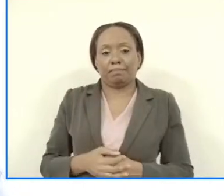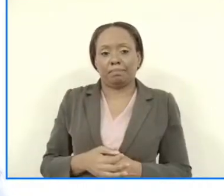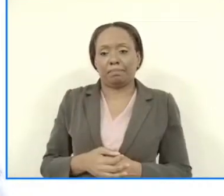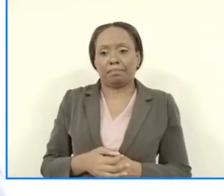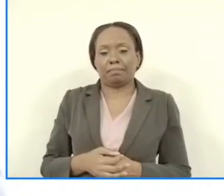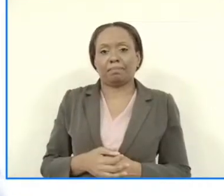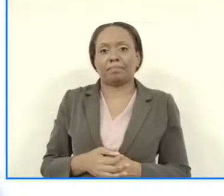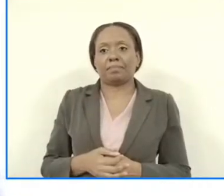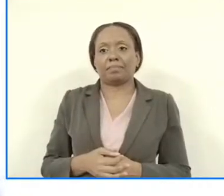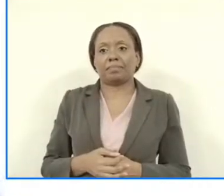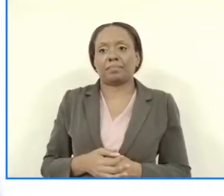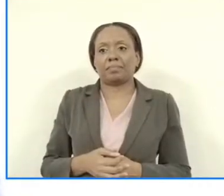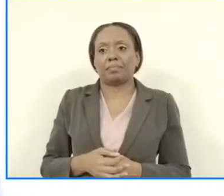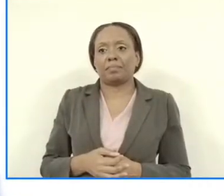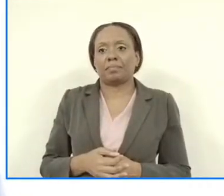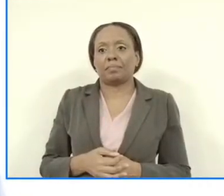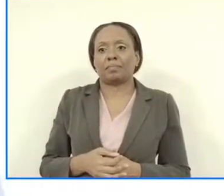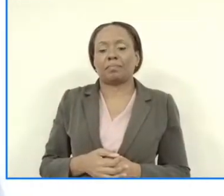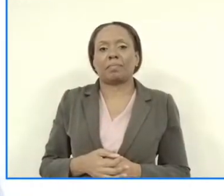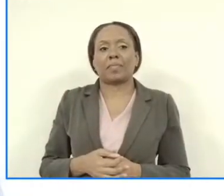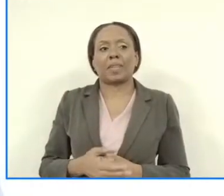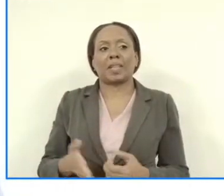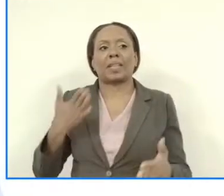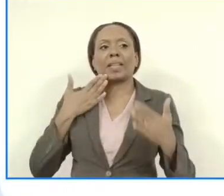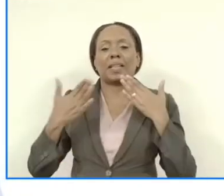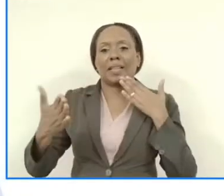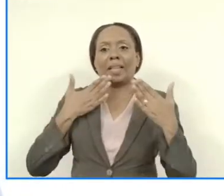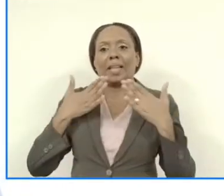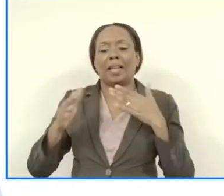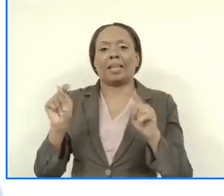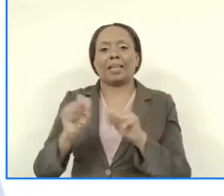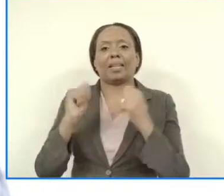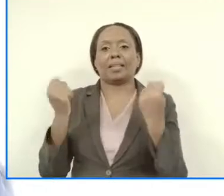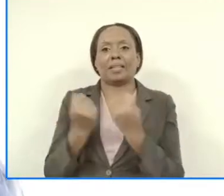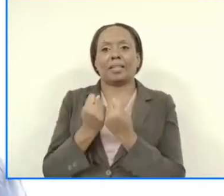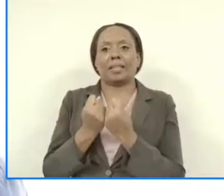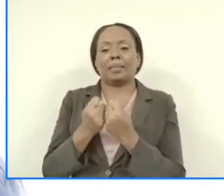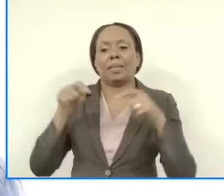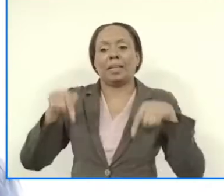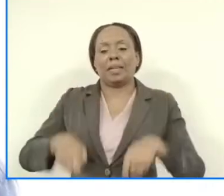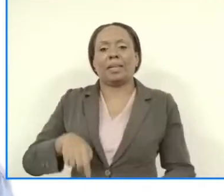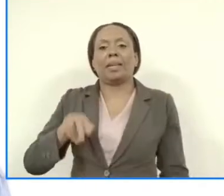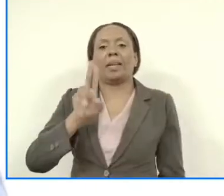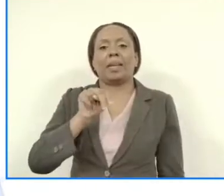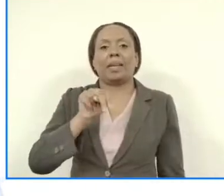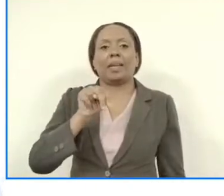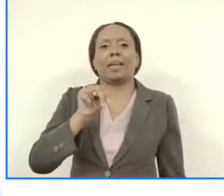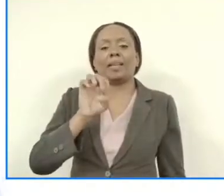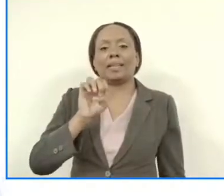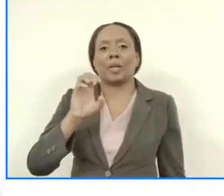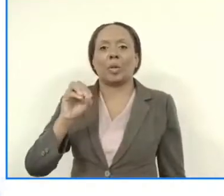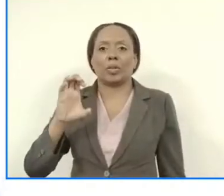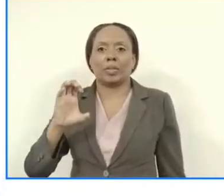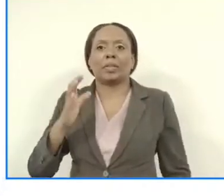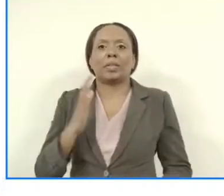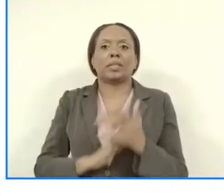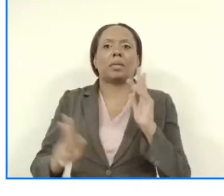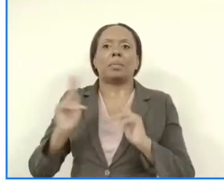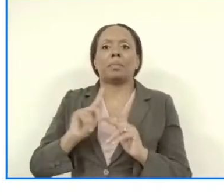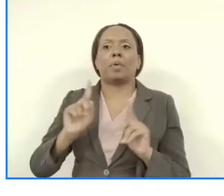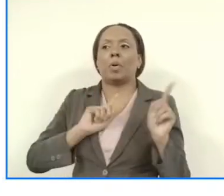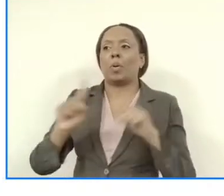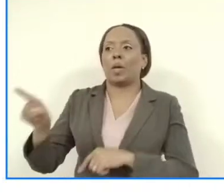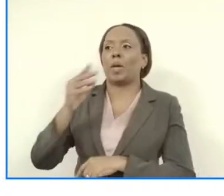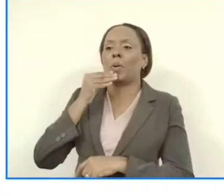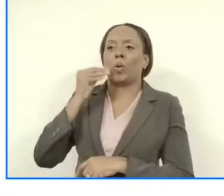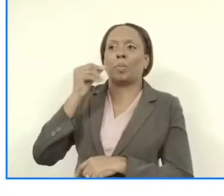to thank the hard-working team at the NEOC. There's some people who went home, I believe, yesterday afternoon for the first